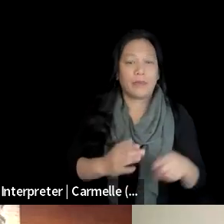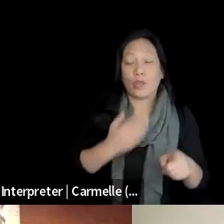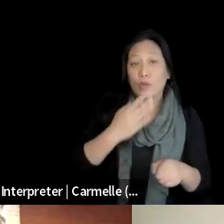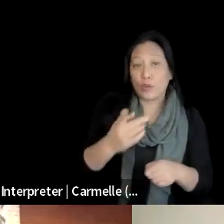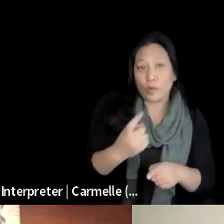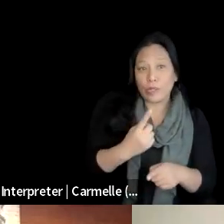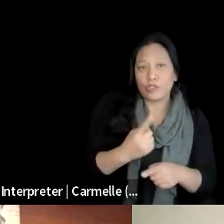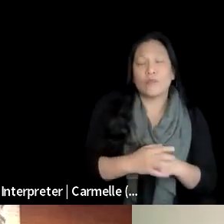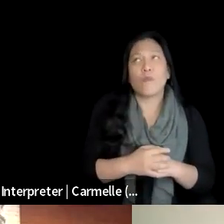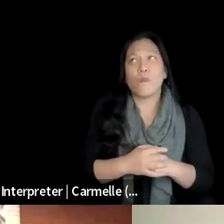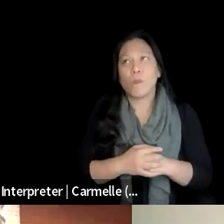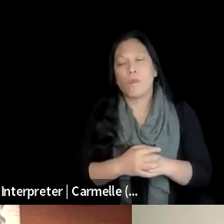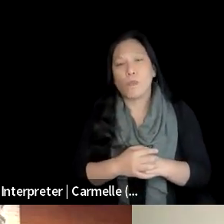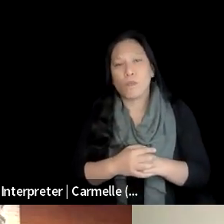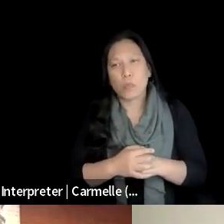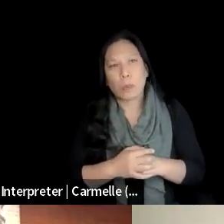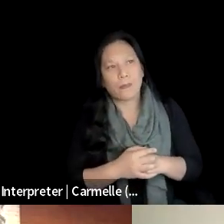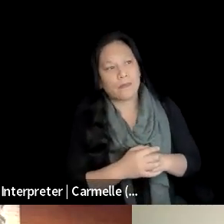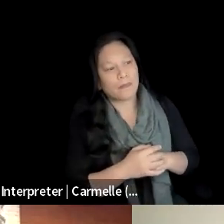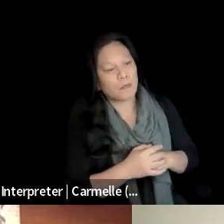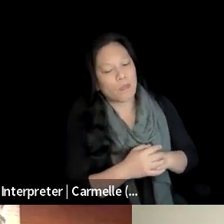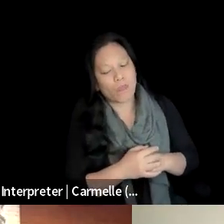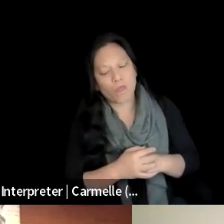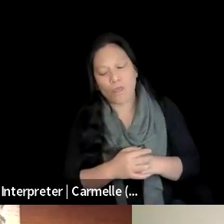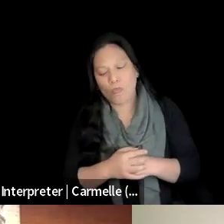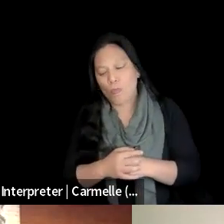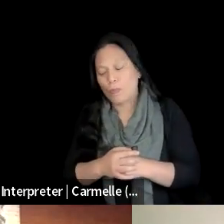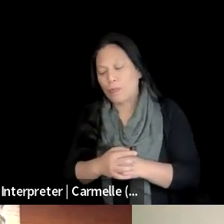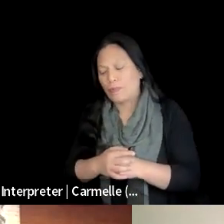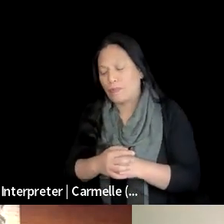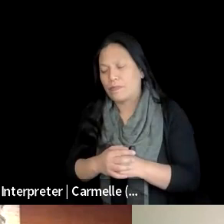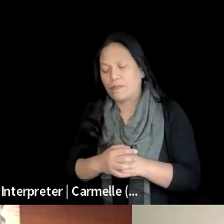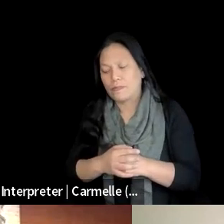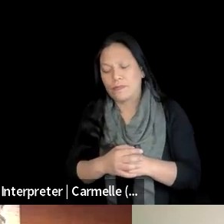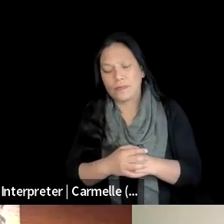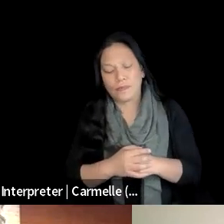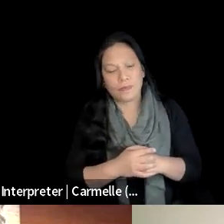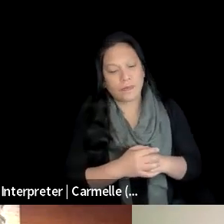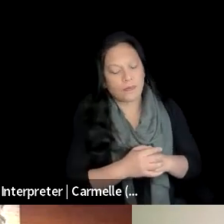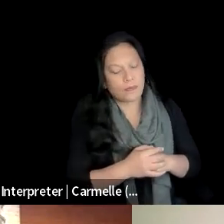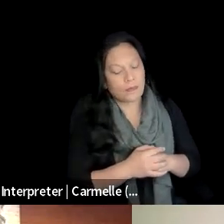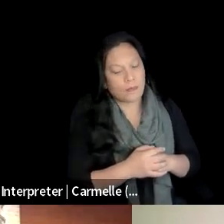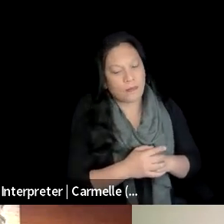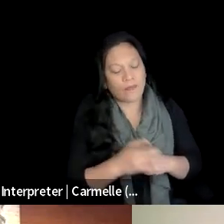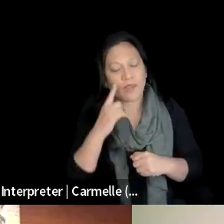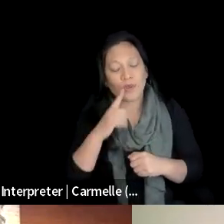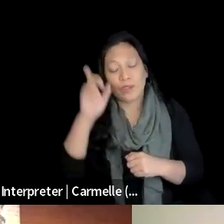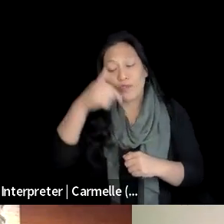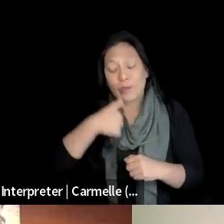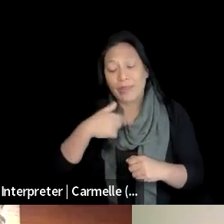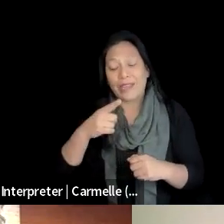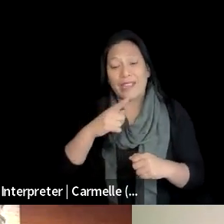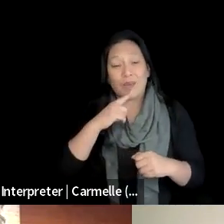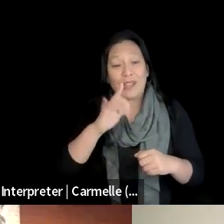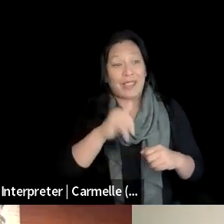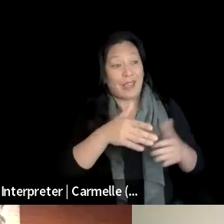hard answer. But really for me, you know, the assholery really for me is